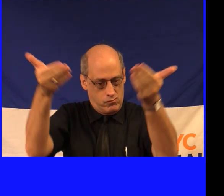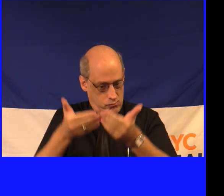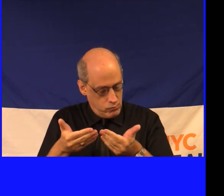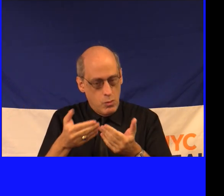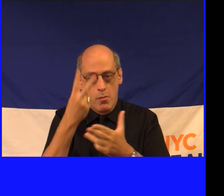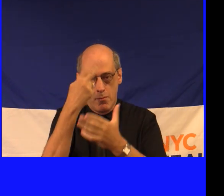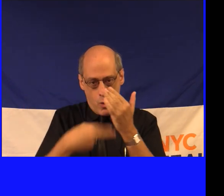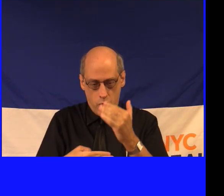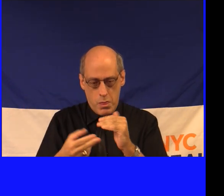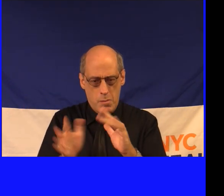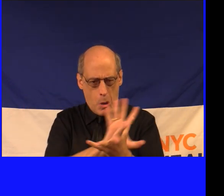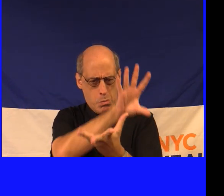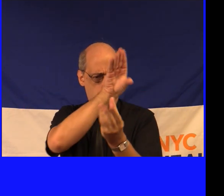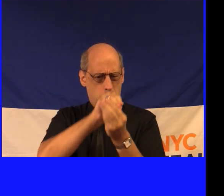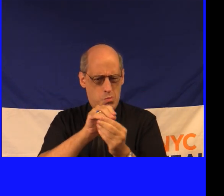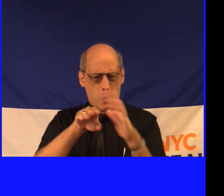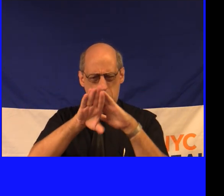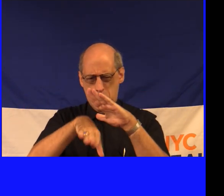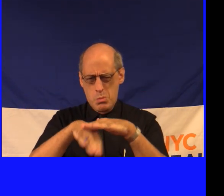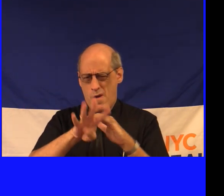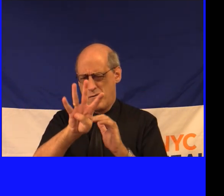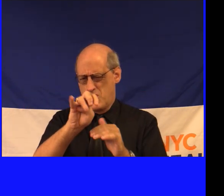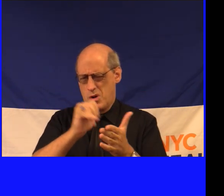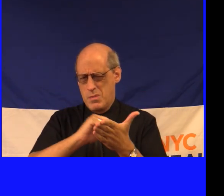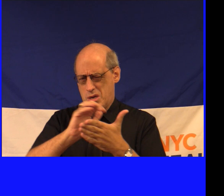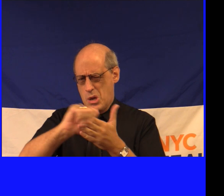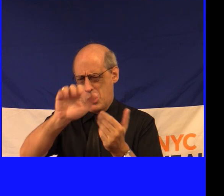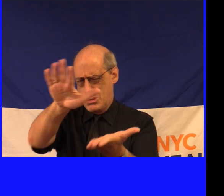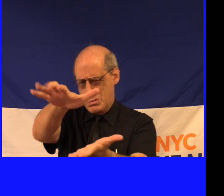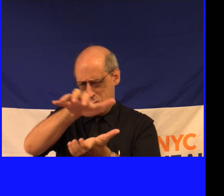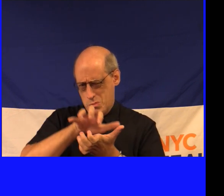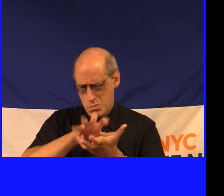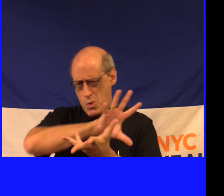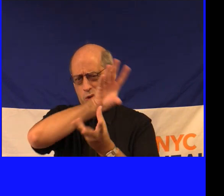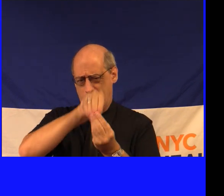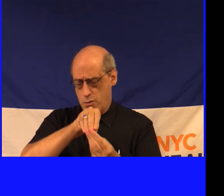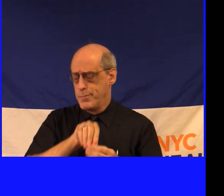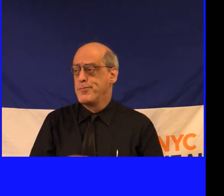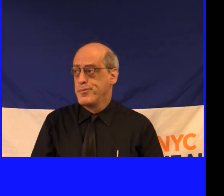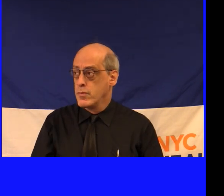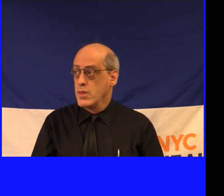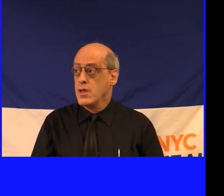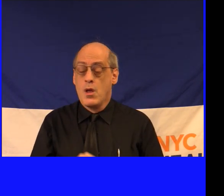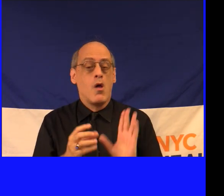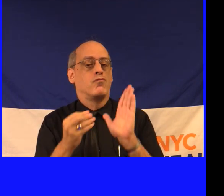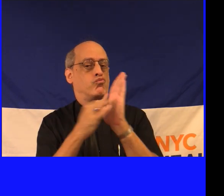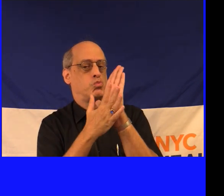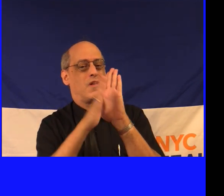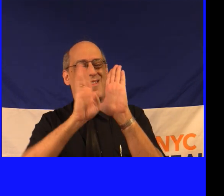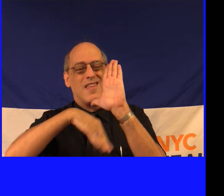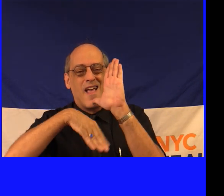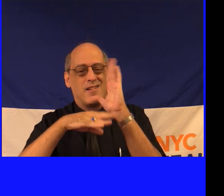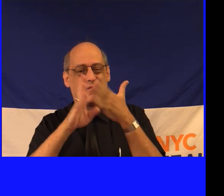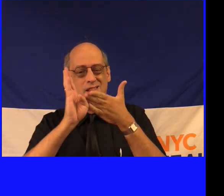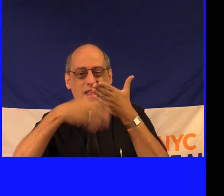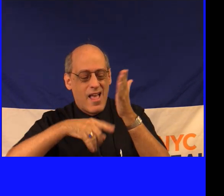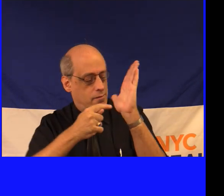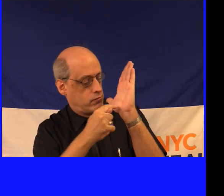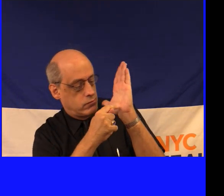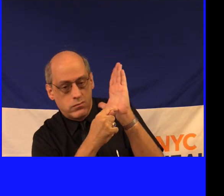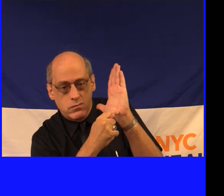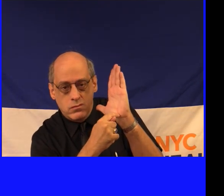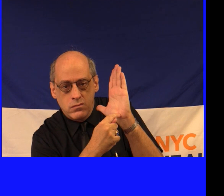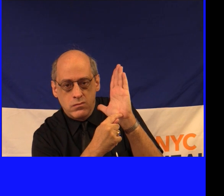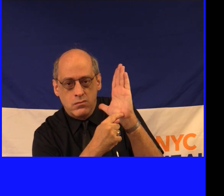Roughly a little less than $400 million between the two. That is noted at the end of our report in